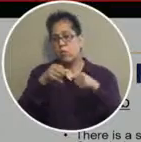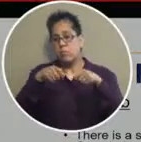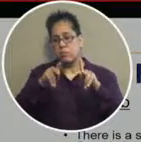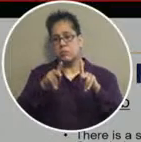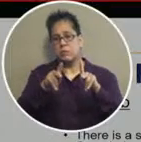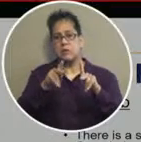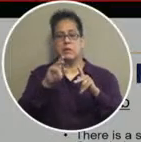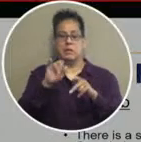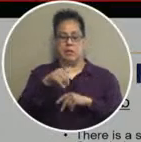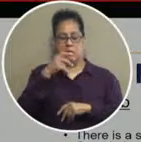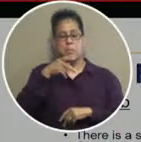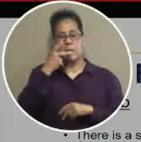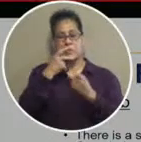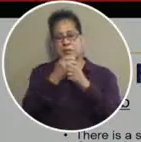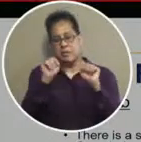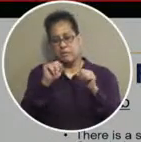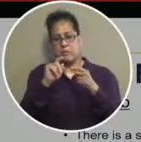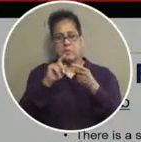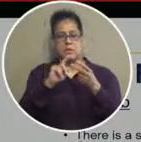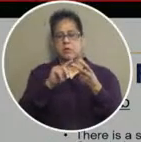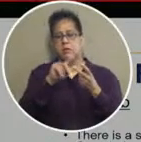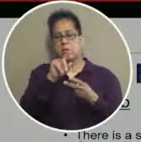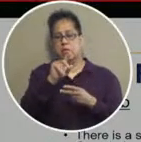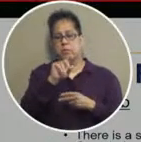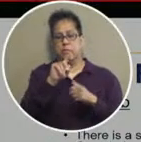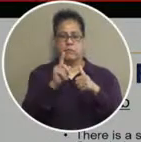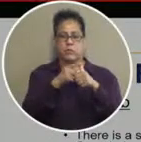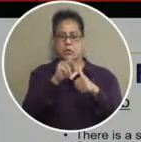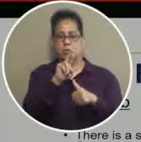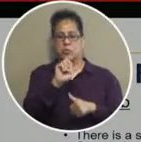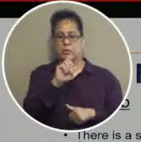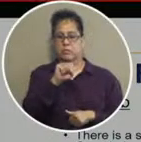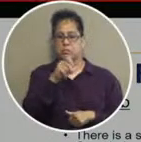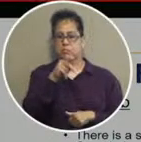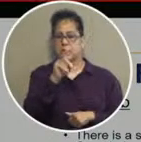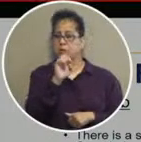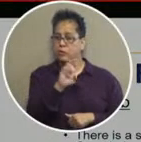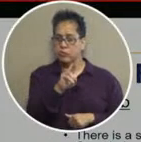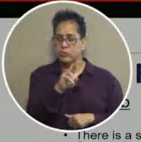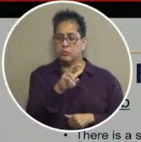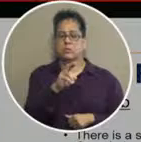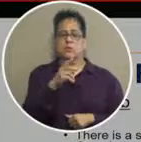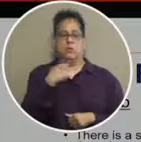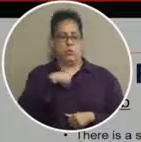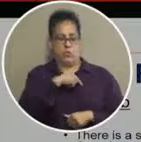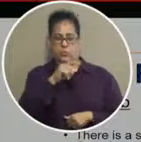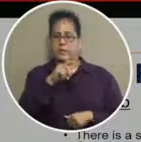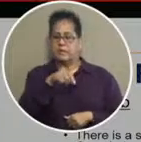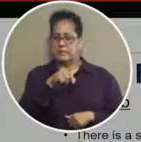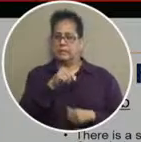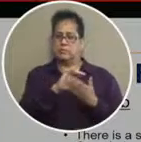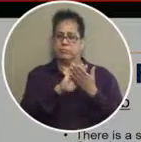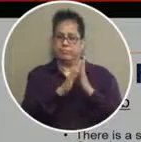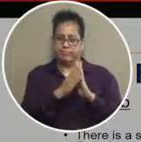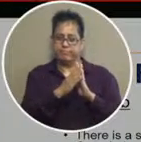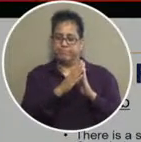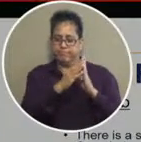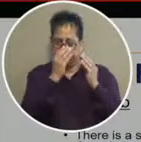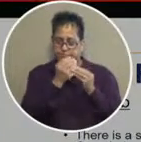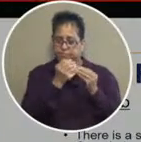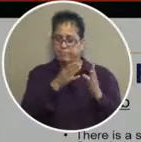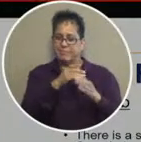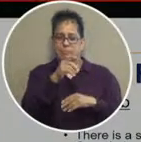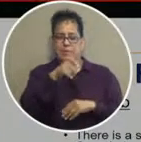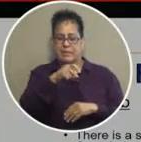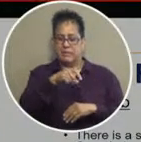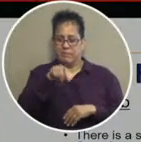is for our public safety and first responder personnel. We want to make sure that we are being as responsive to the needs